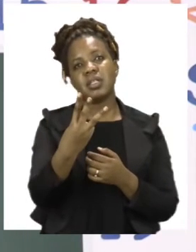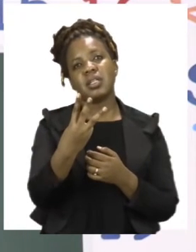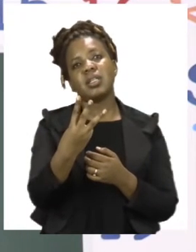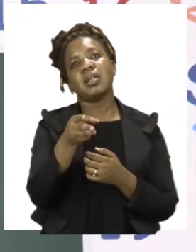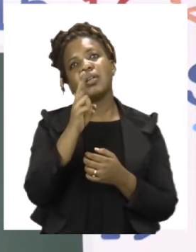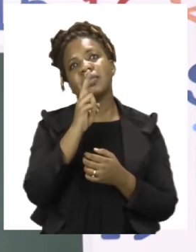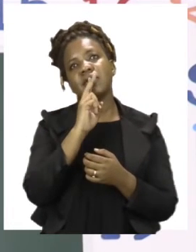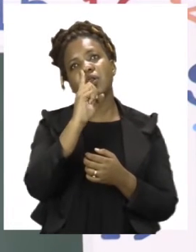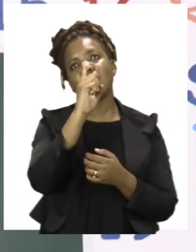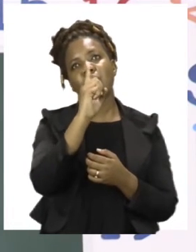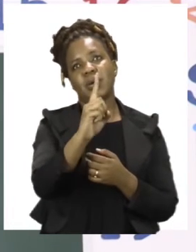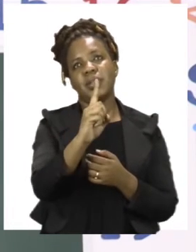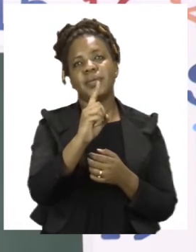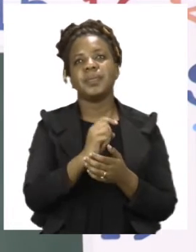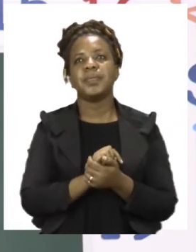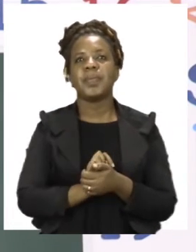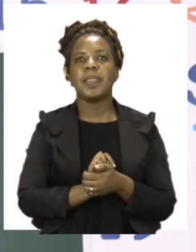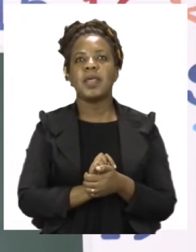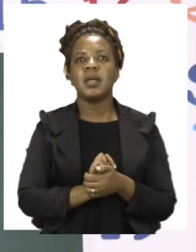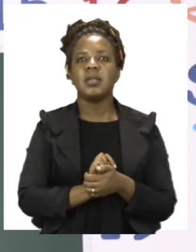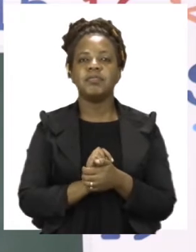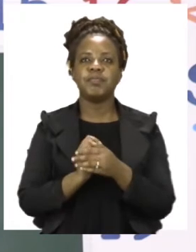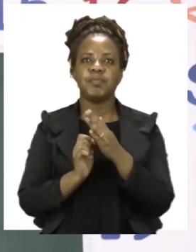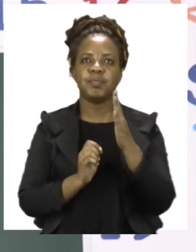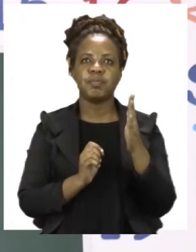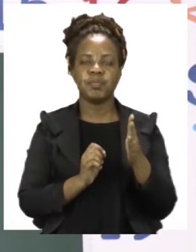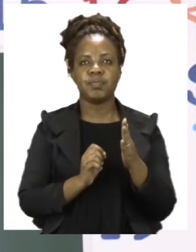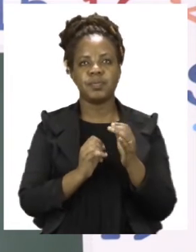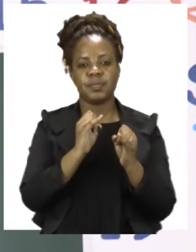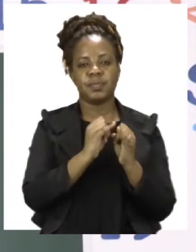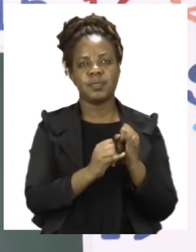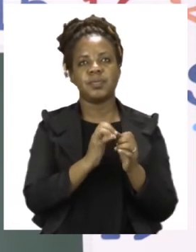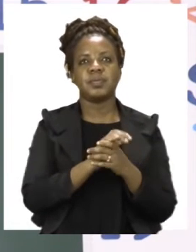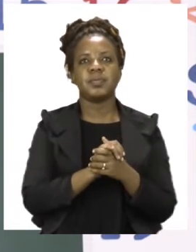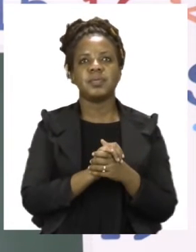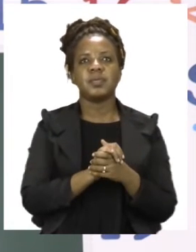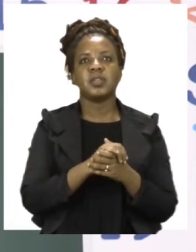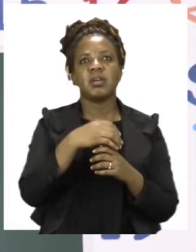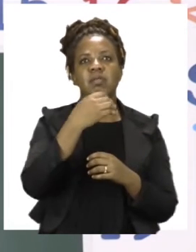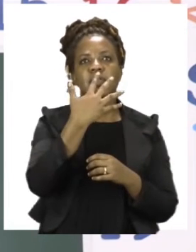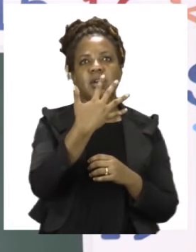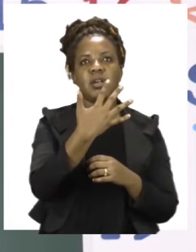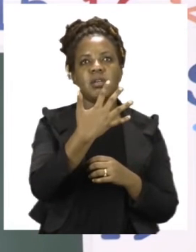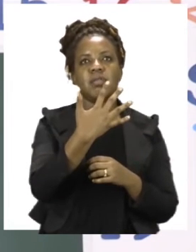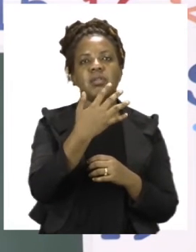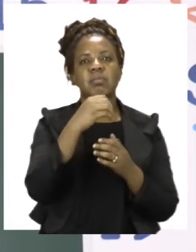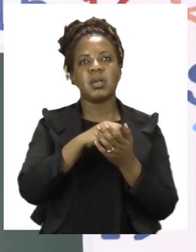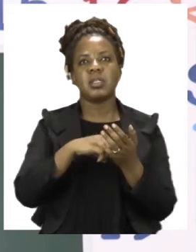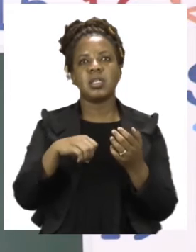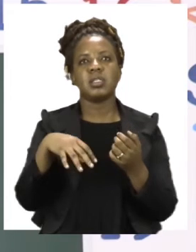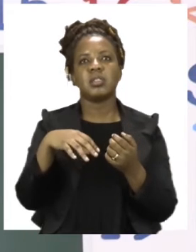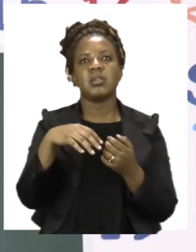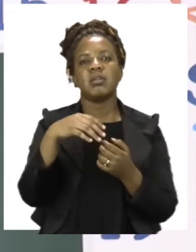1. And then after that, we're going to our hundreds and they say 5